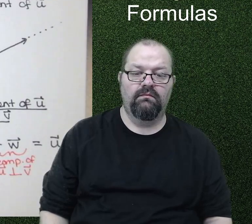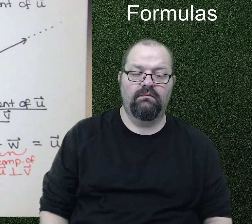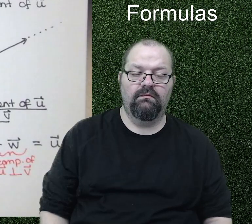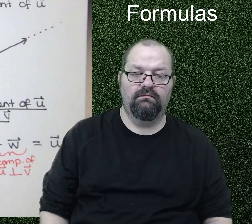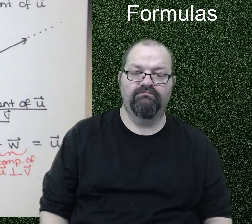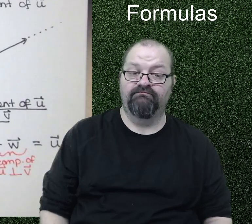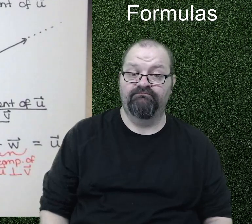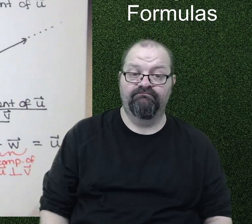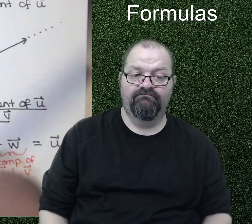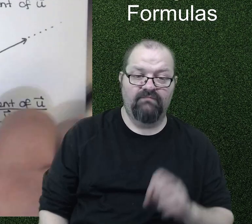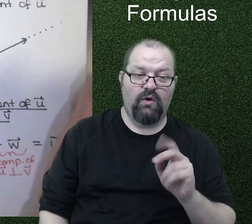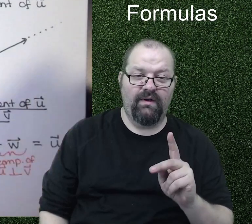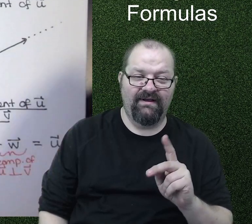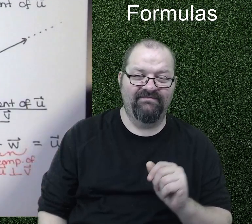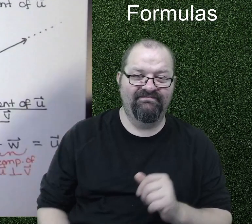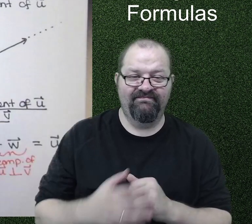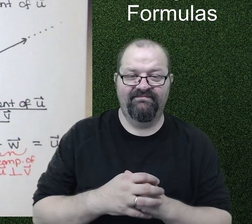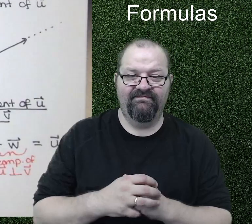Okay.